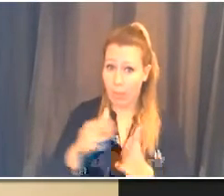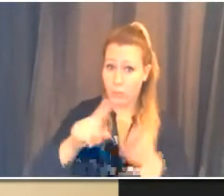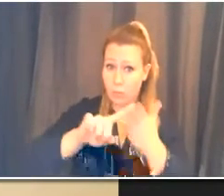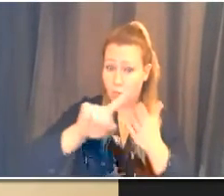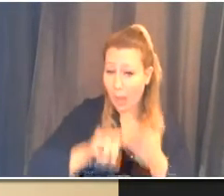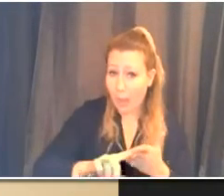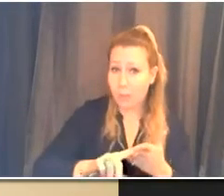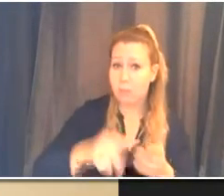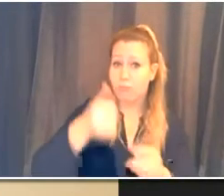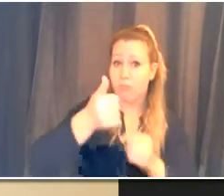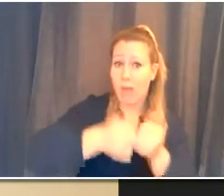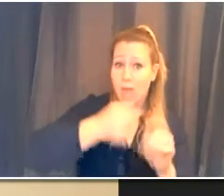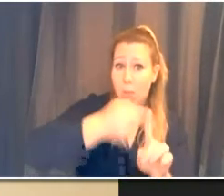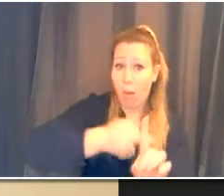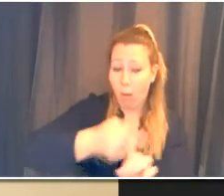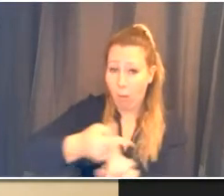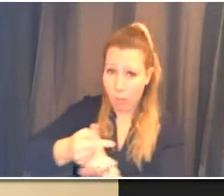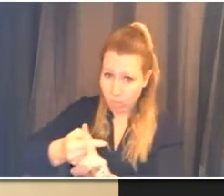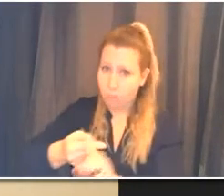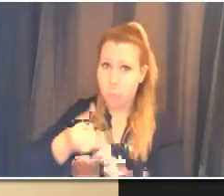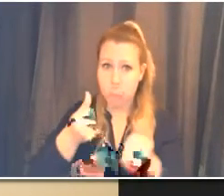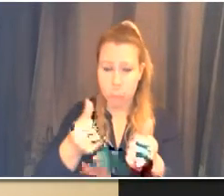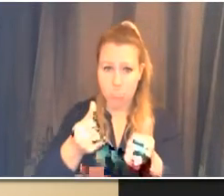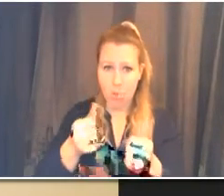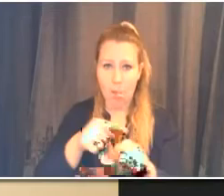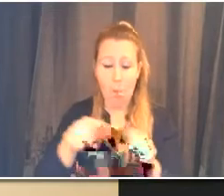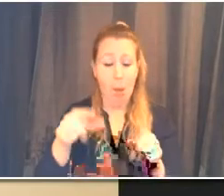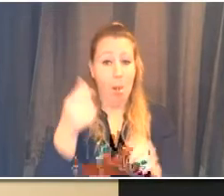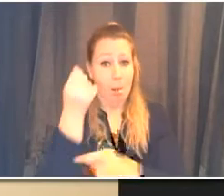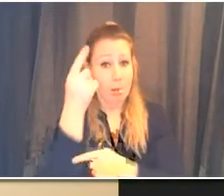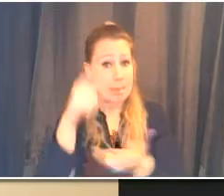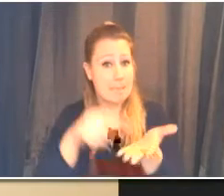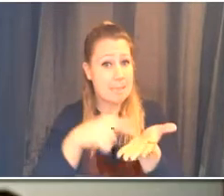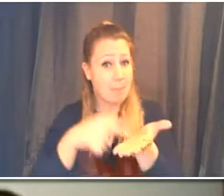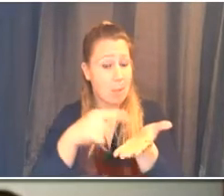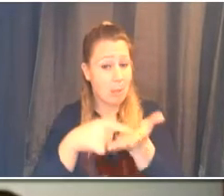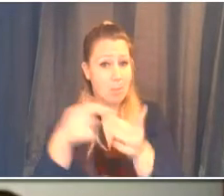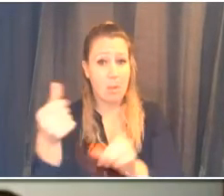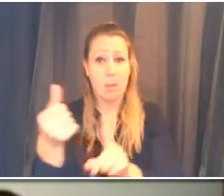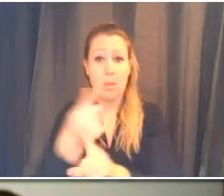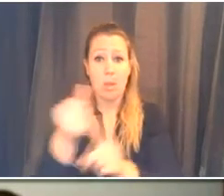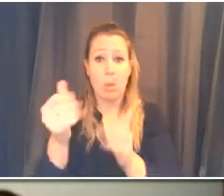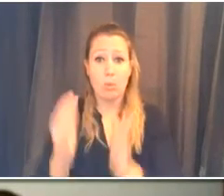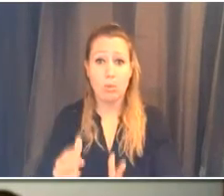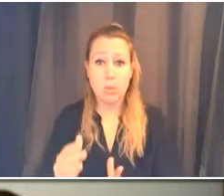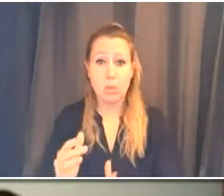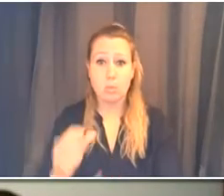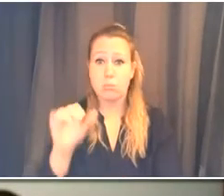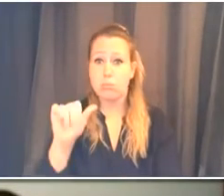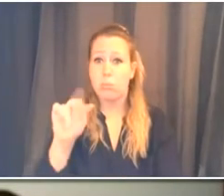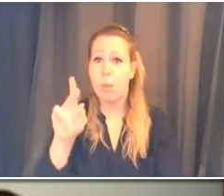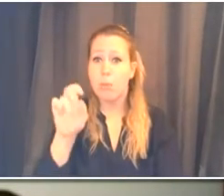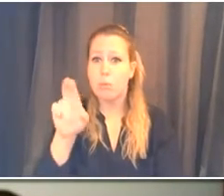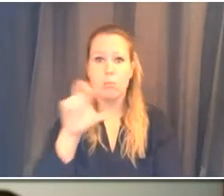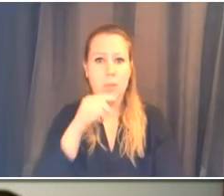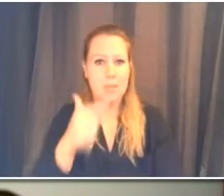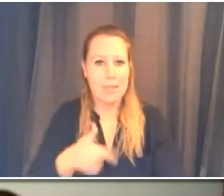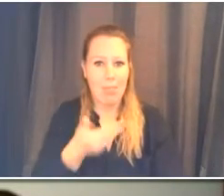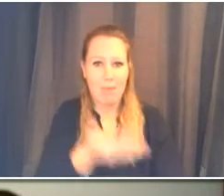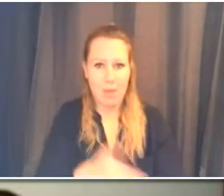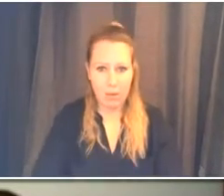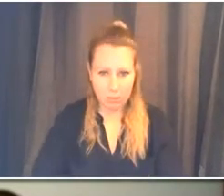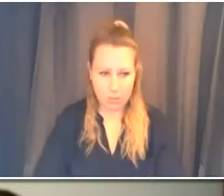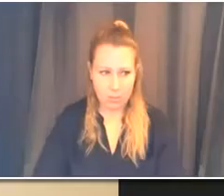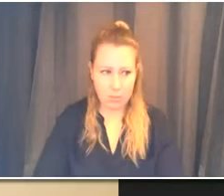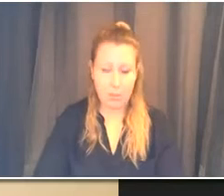three on average a checkup before covid about two was was the average before covid yes all